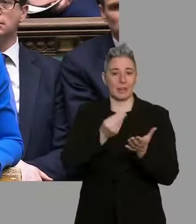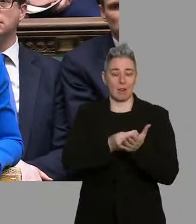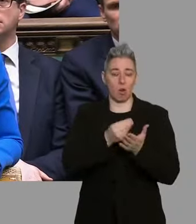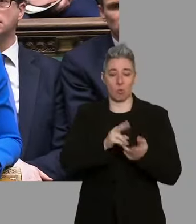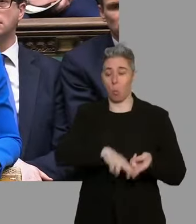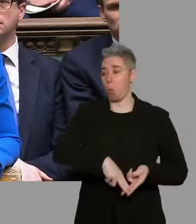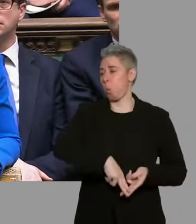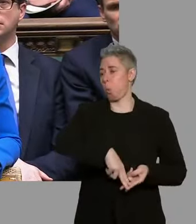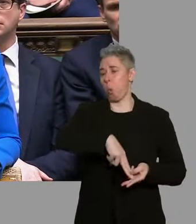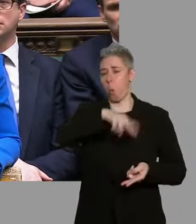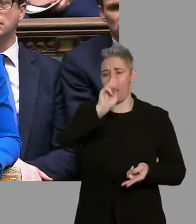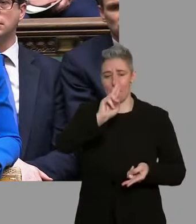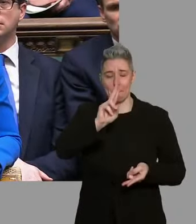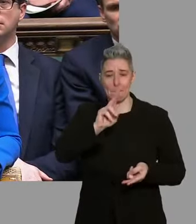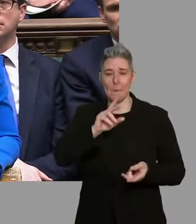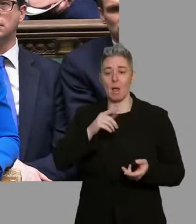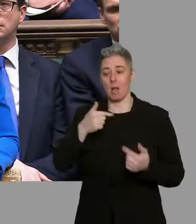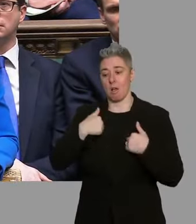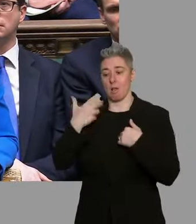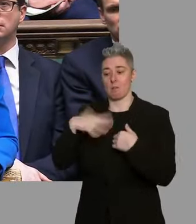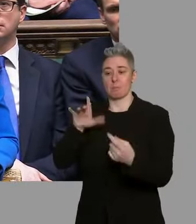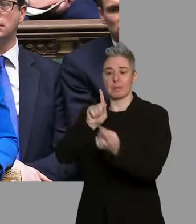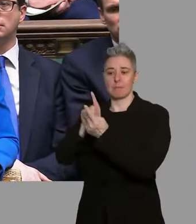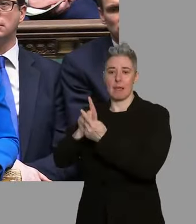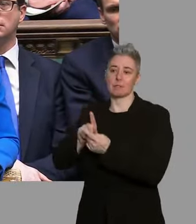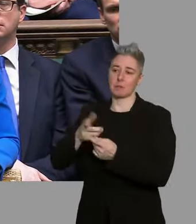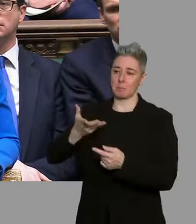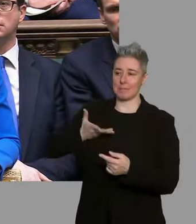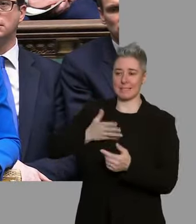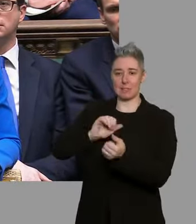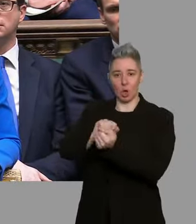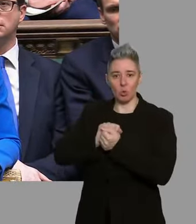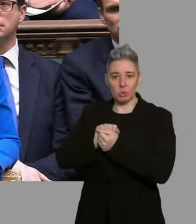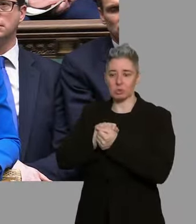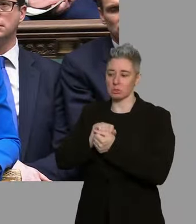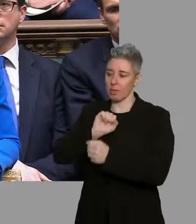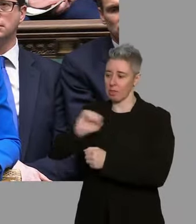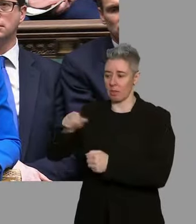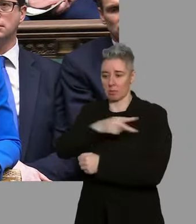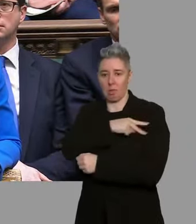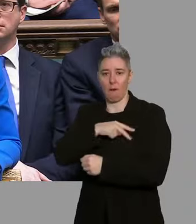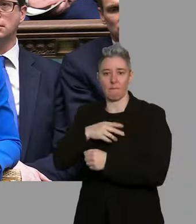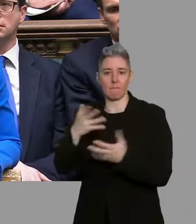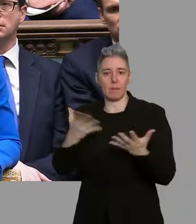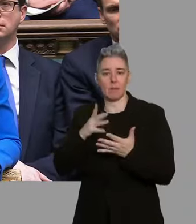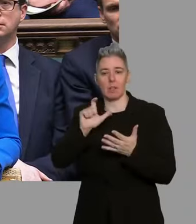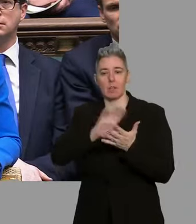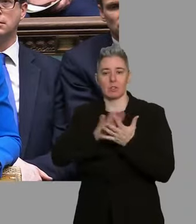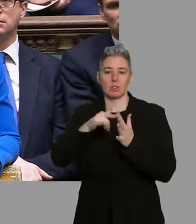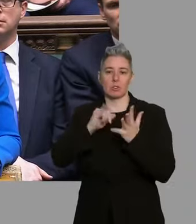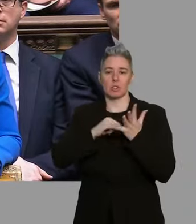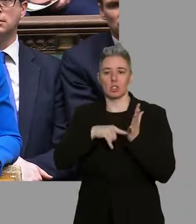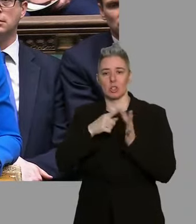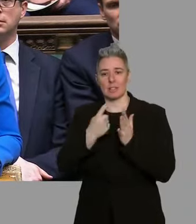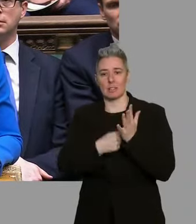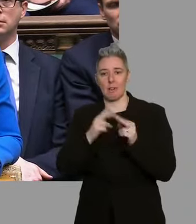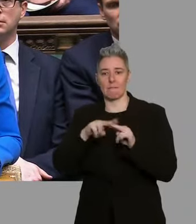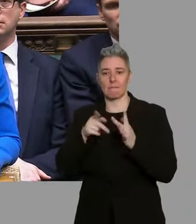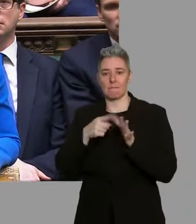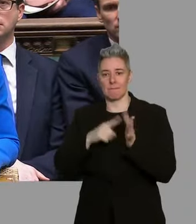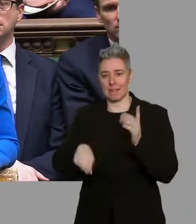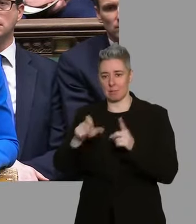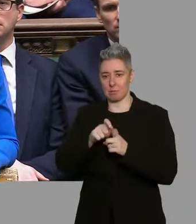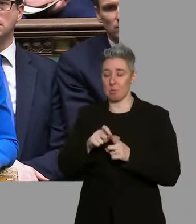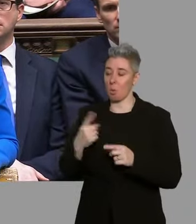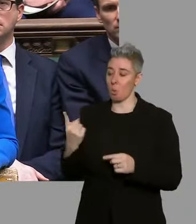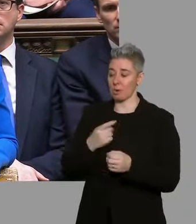their employees in Chesterfield. One of them told me that his business will not exist in 4 years' time because